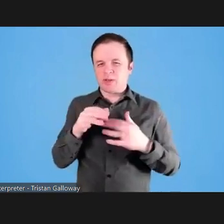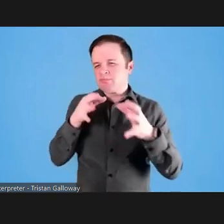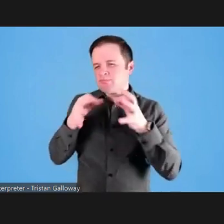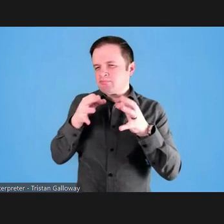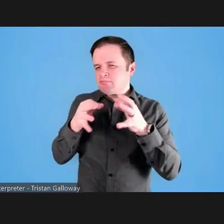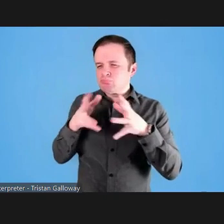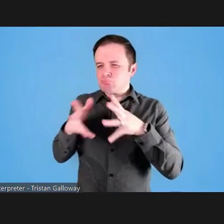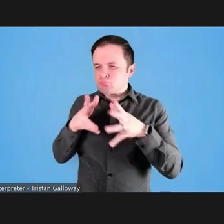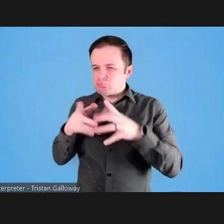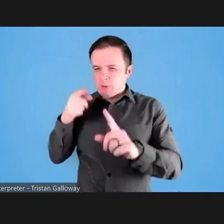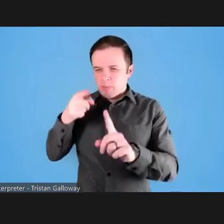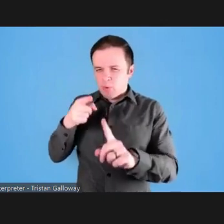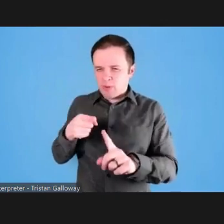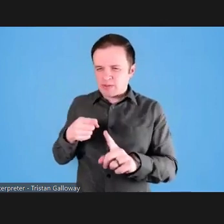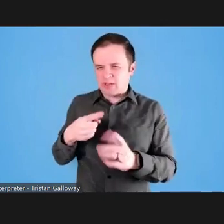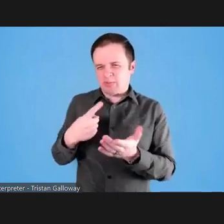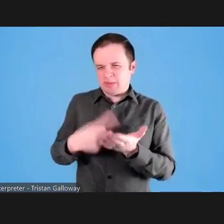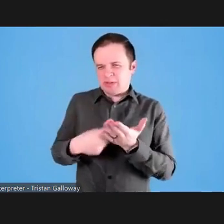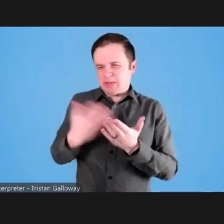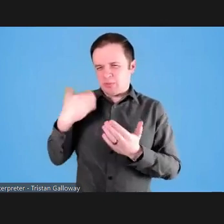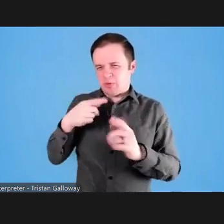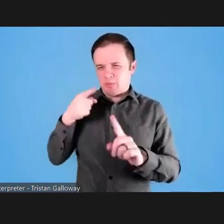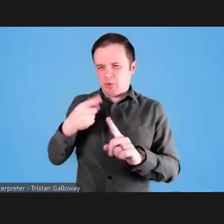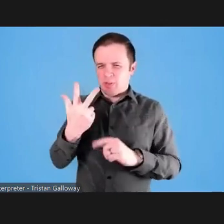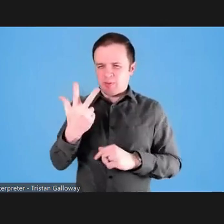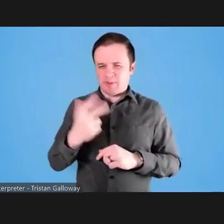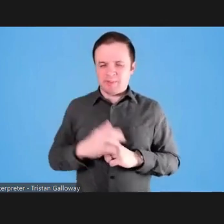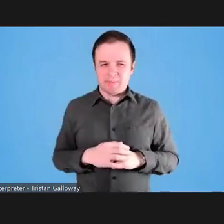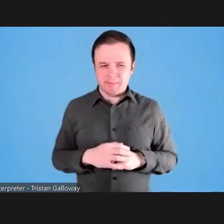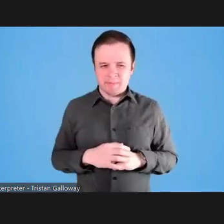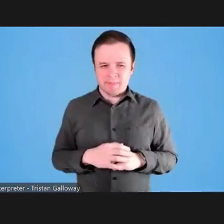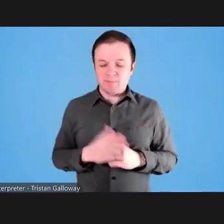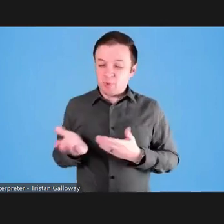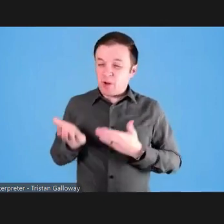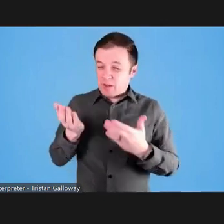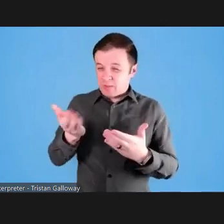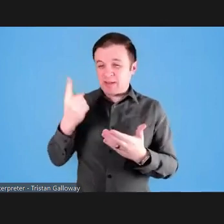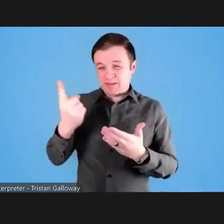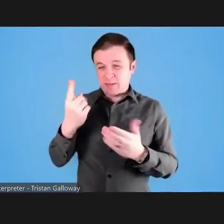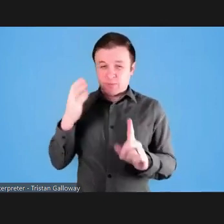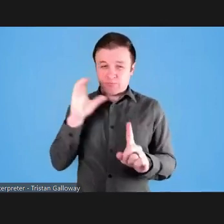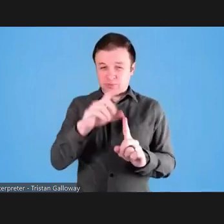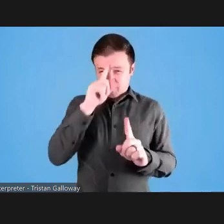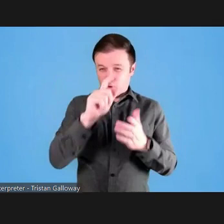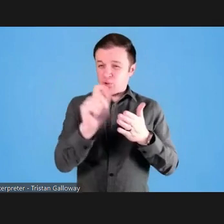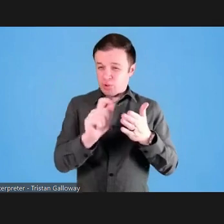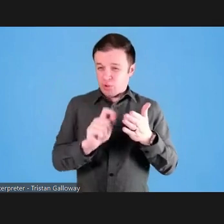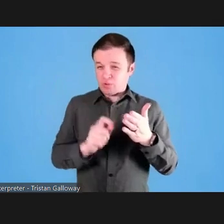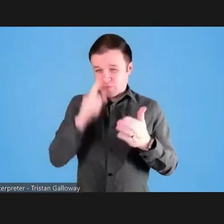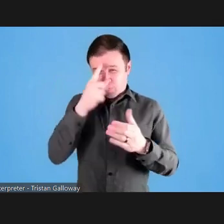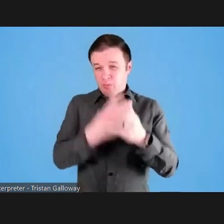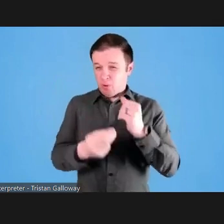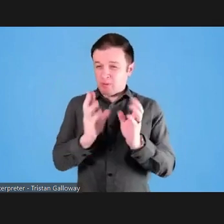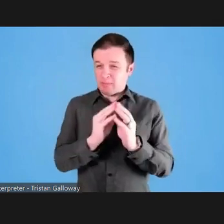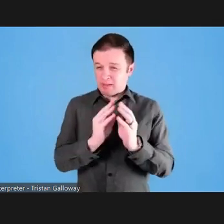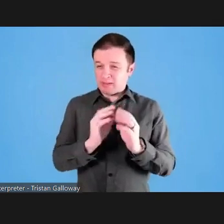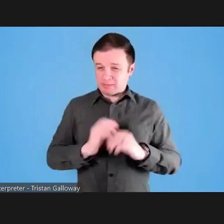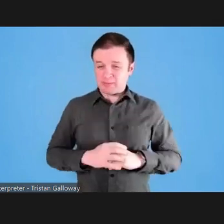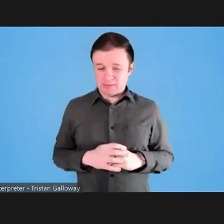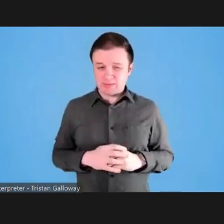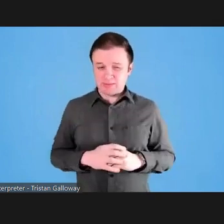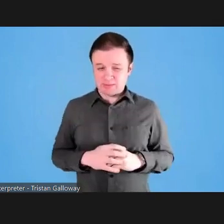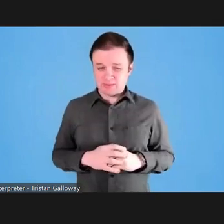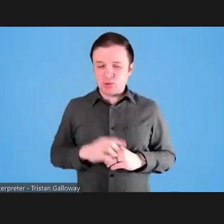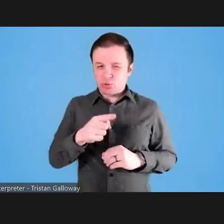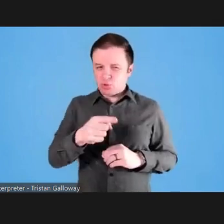we discussed in step 3. We recommend assigning a note taker during both of the meetings. During the meeting,